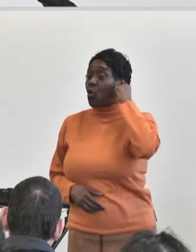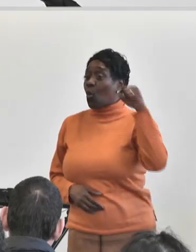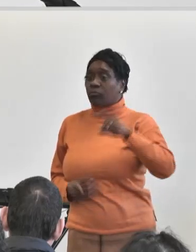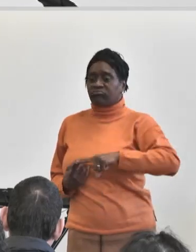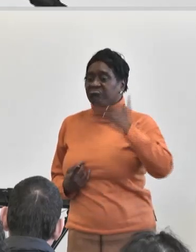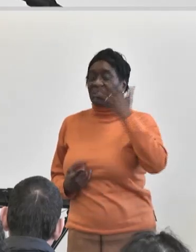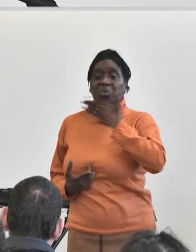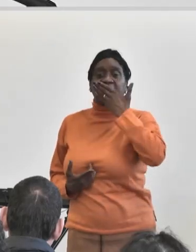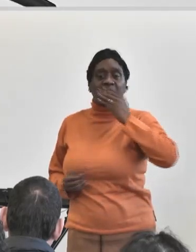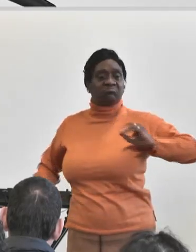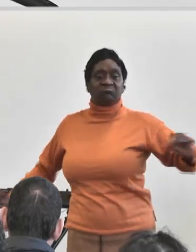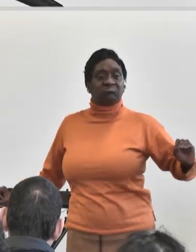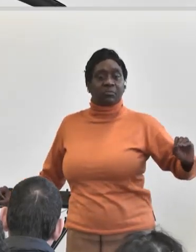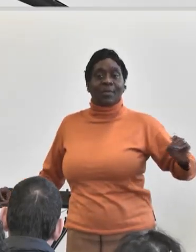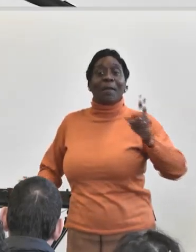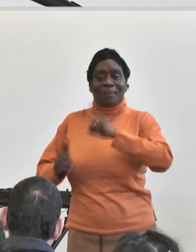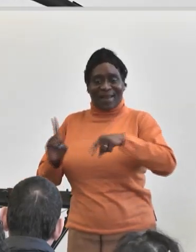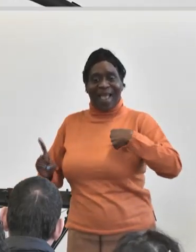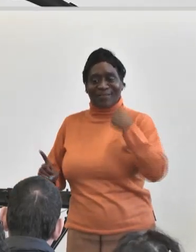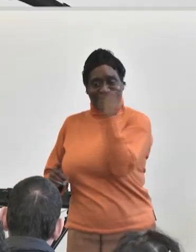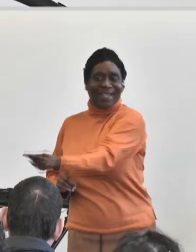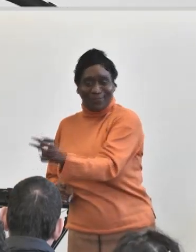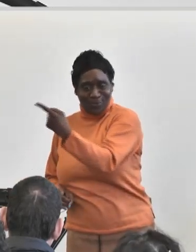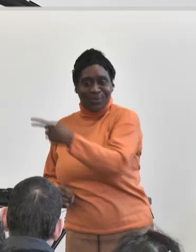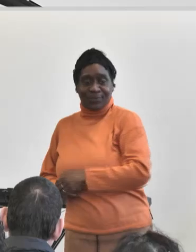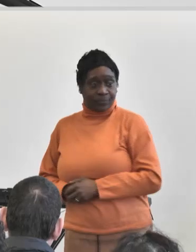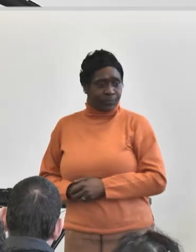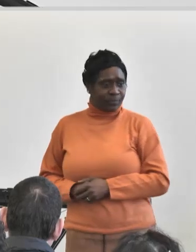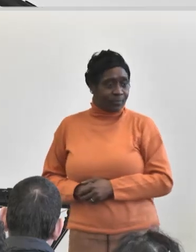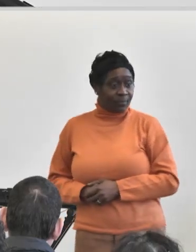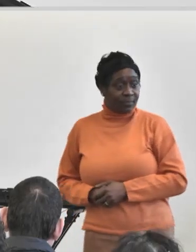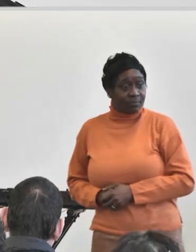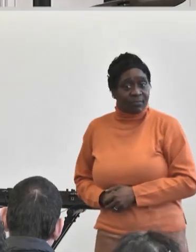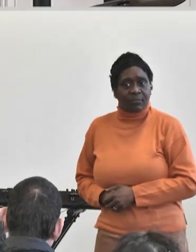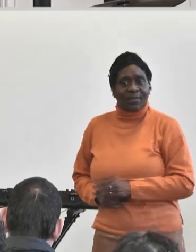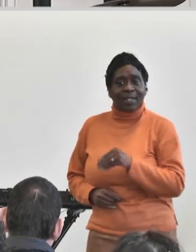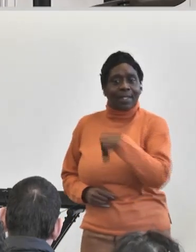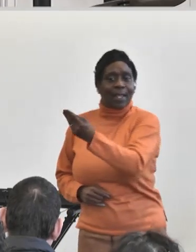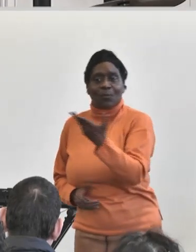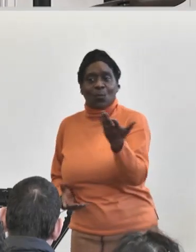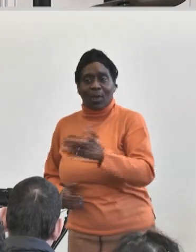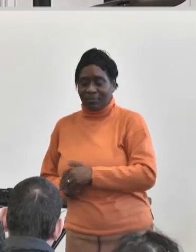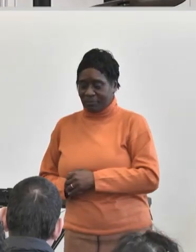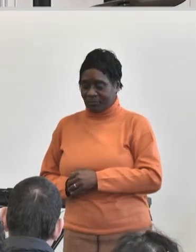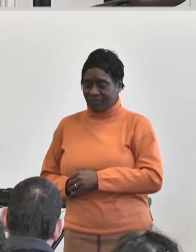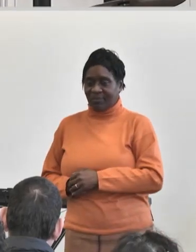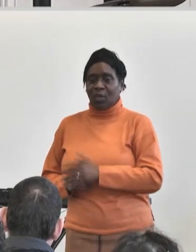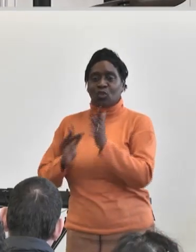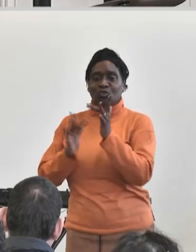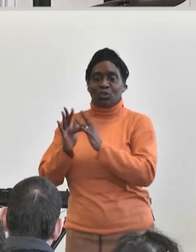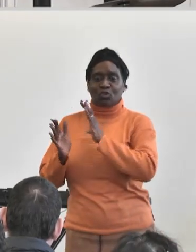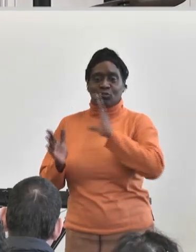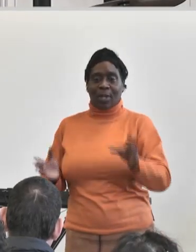to you, but I do have something to give to you. And he gave that man Jesus